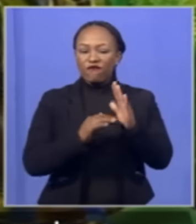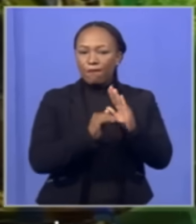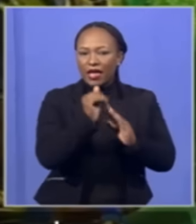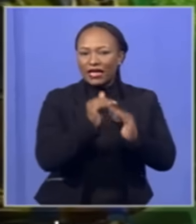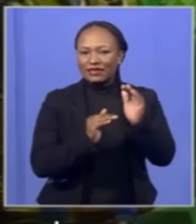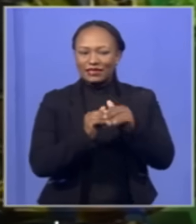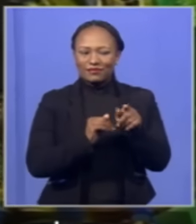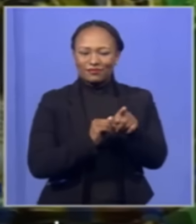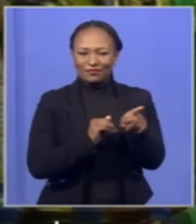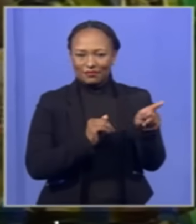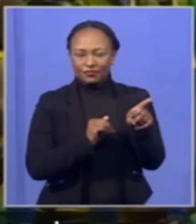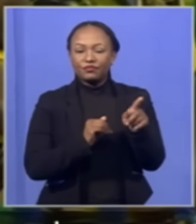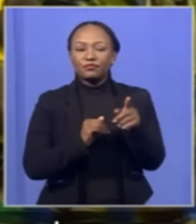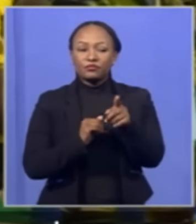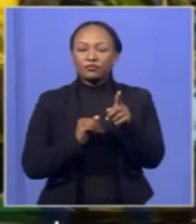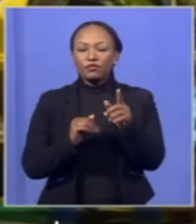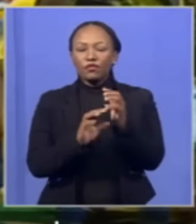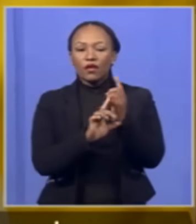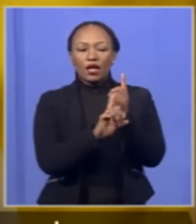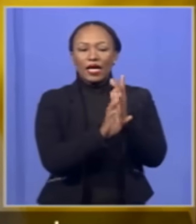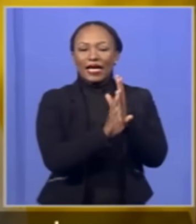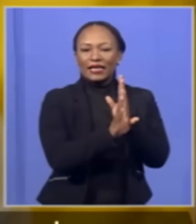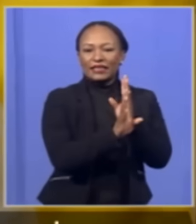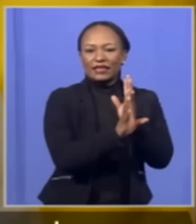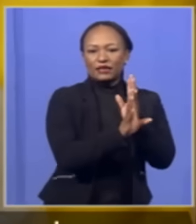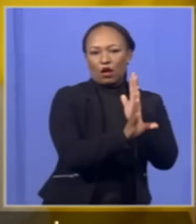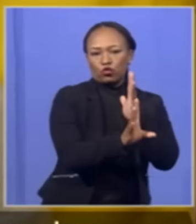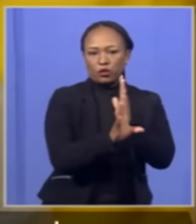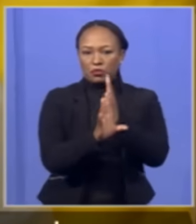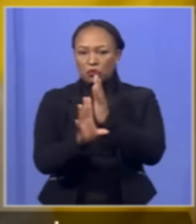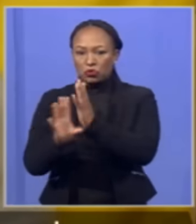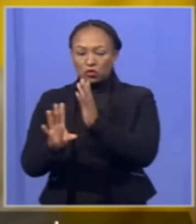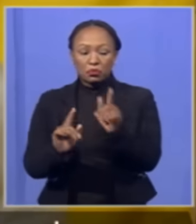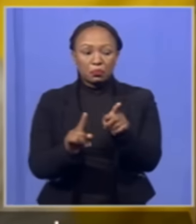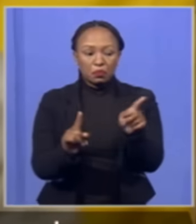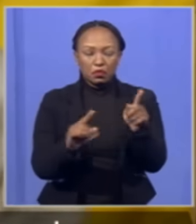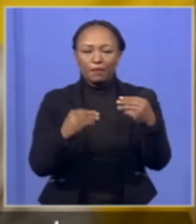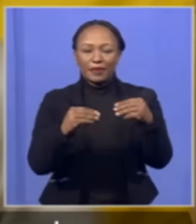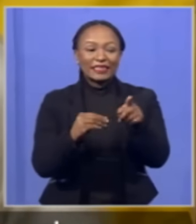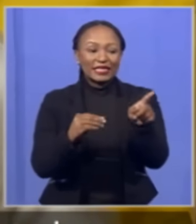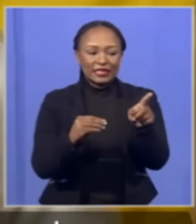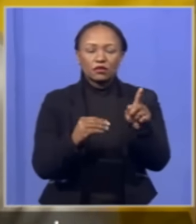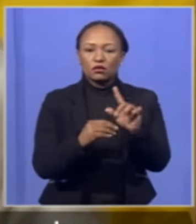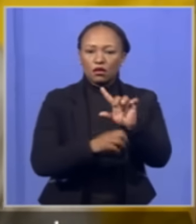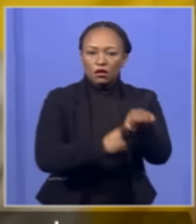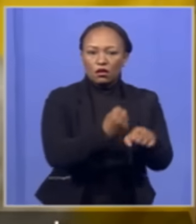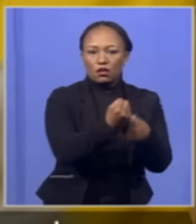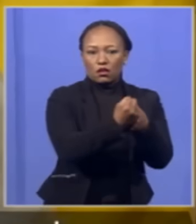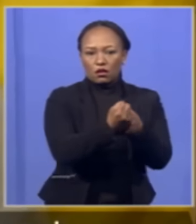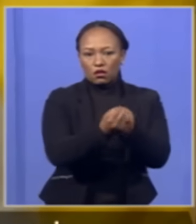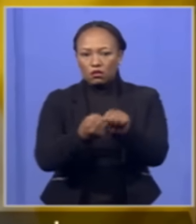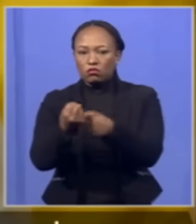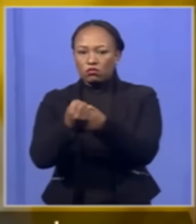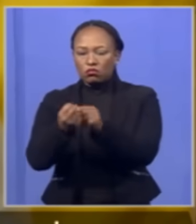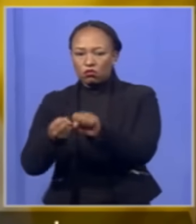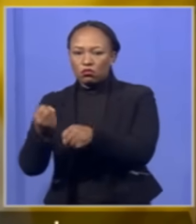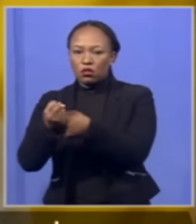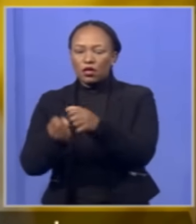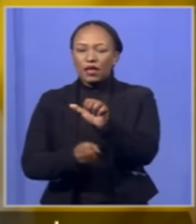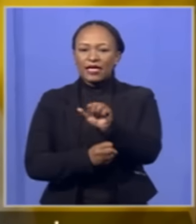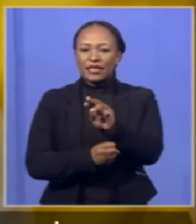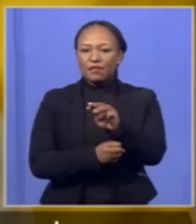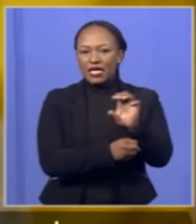for enhanced support to township and rural enterprises, cooperatives, and SMMEs as engines